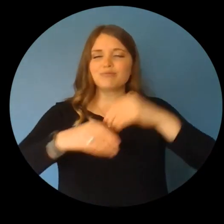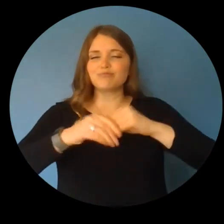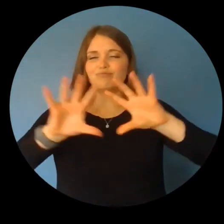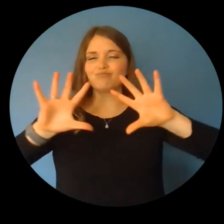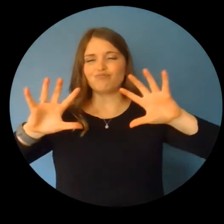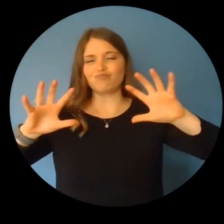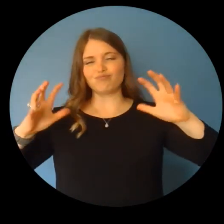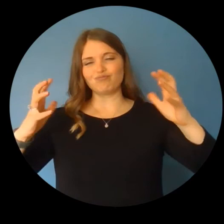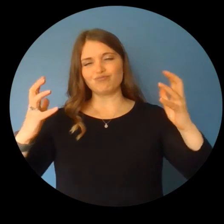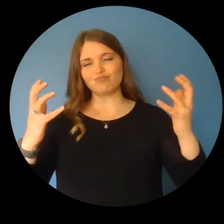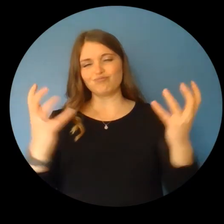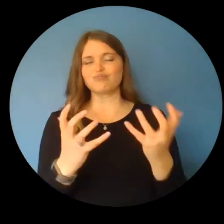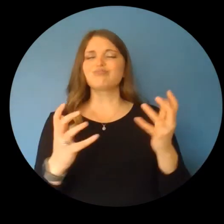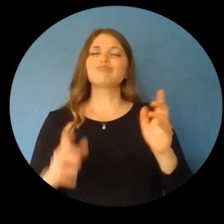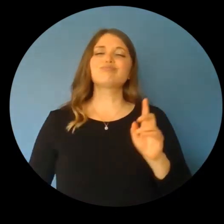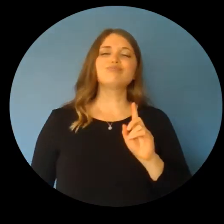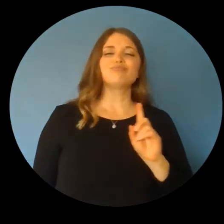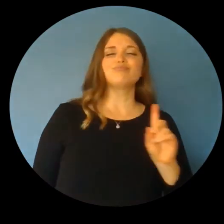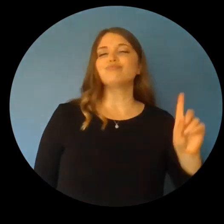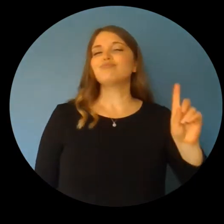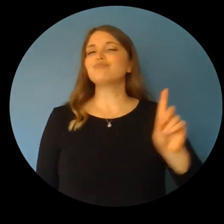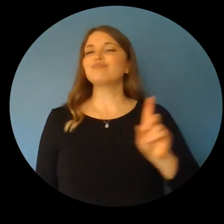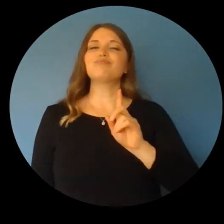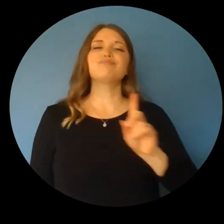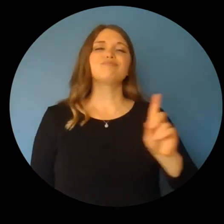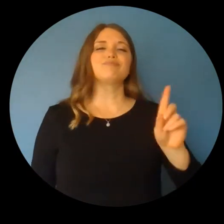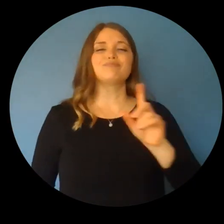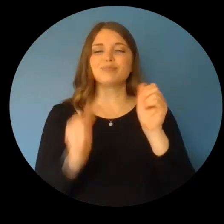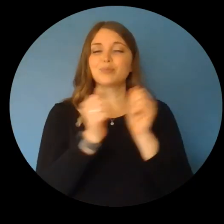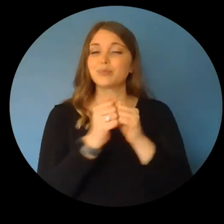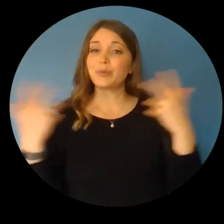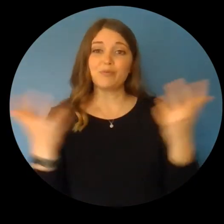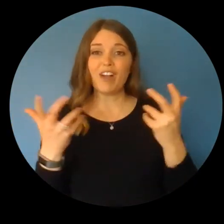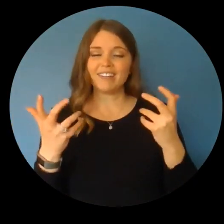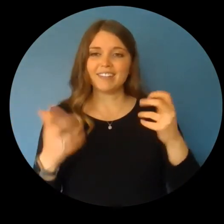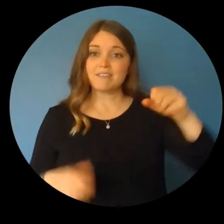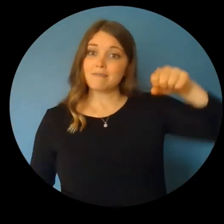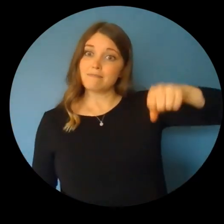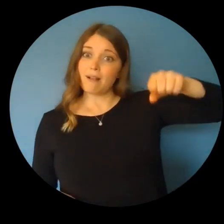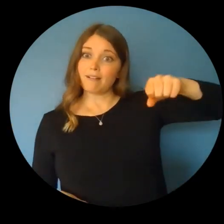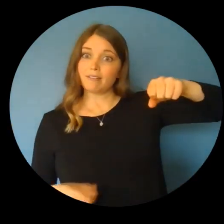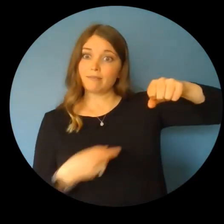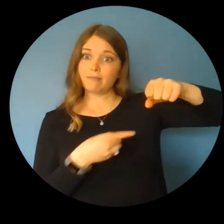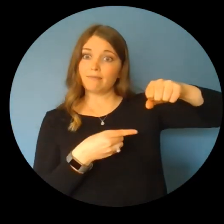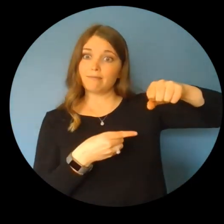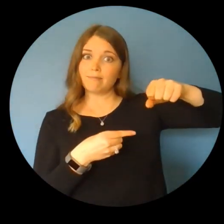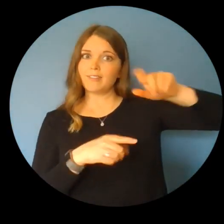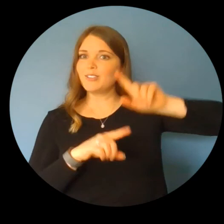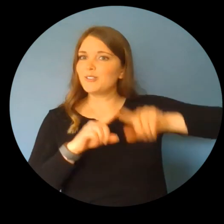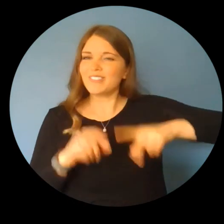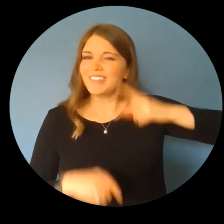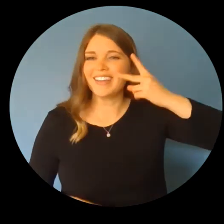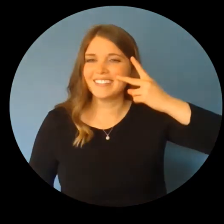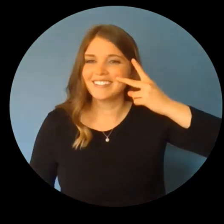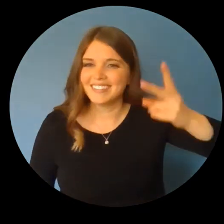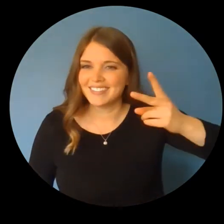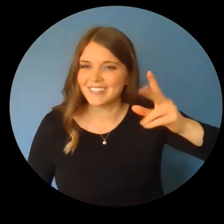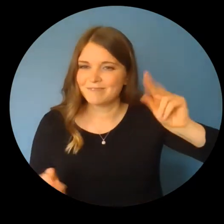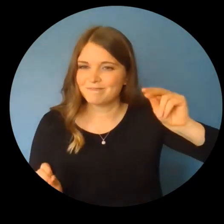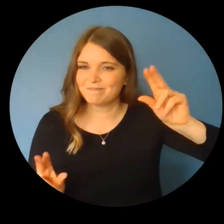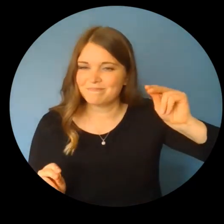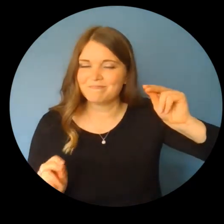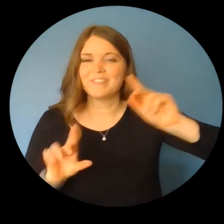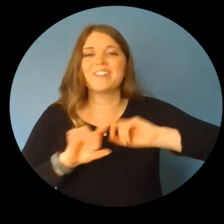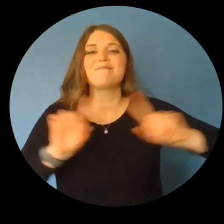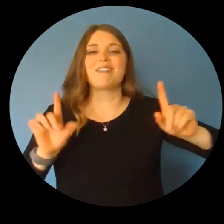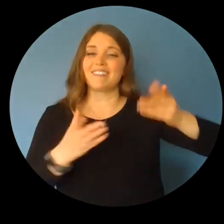world, walks around carrying invisible buckets. You can't see it, but